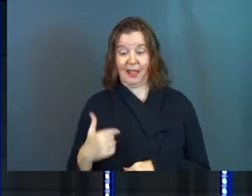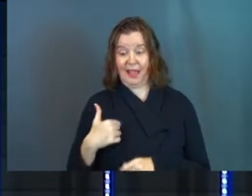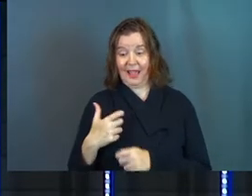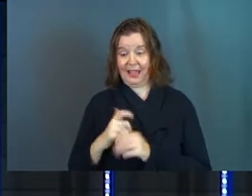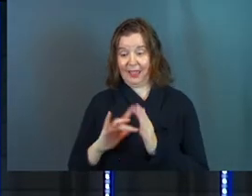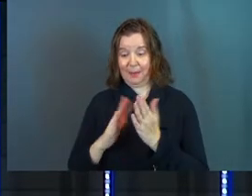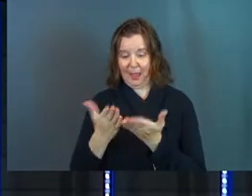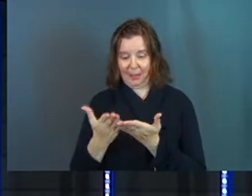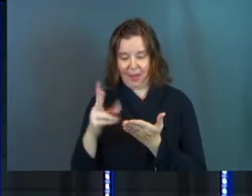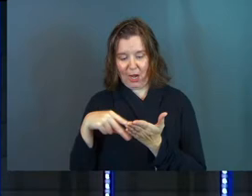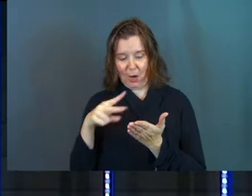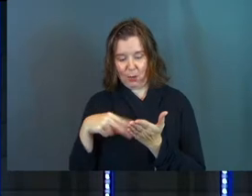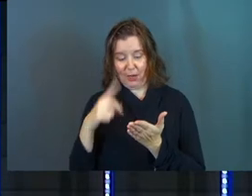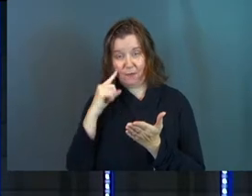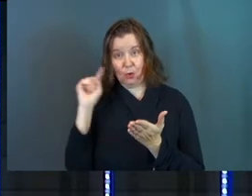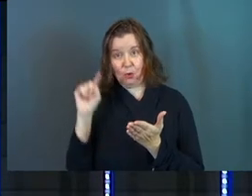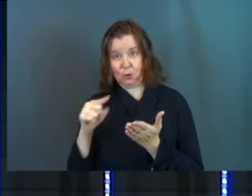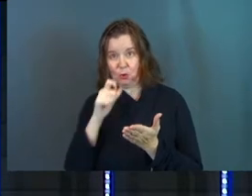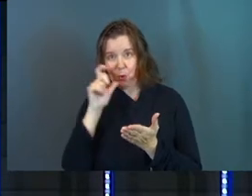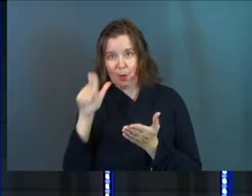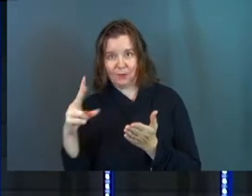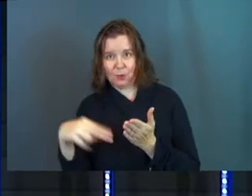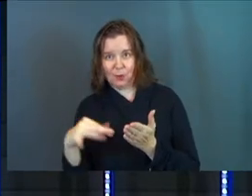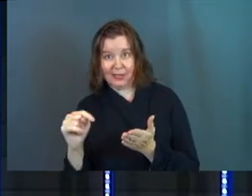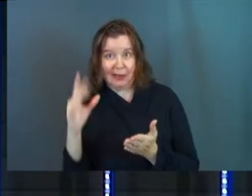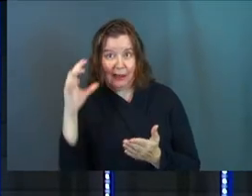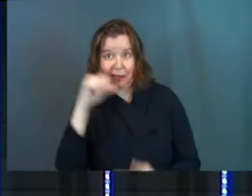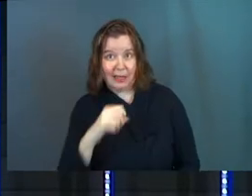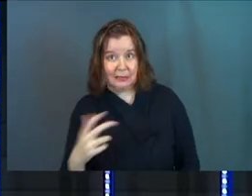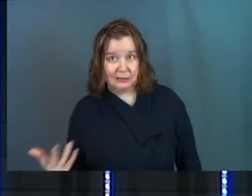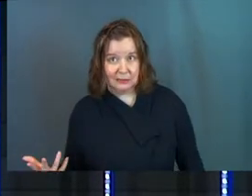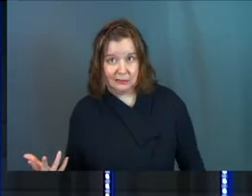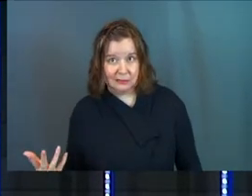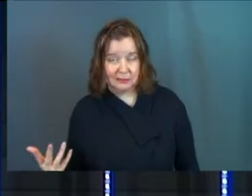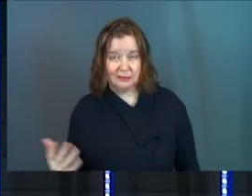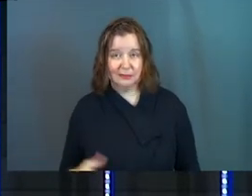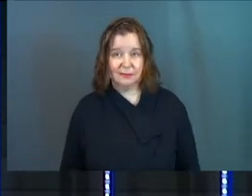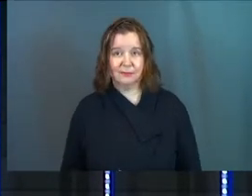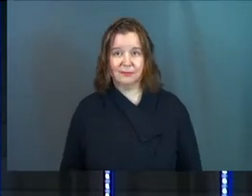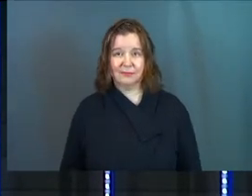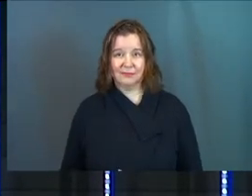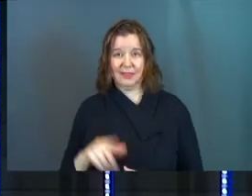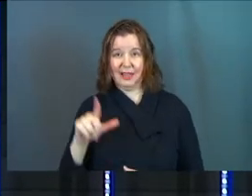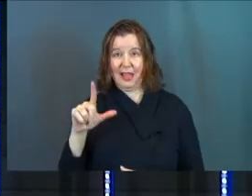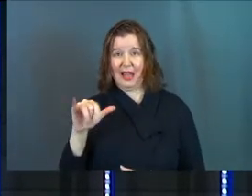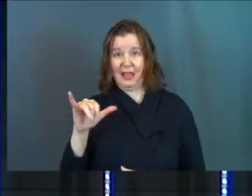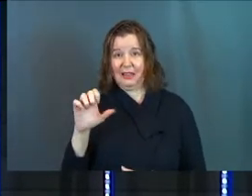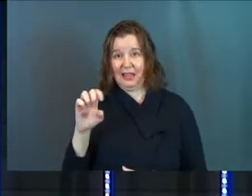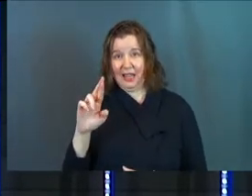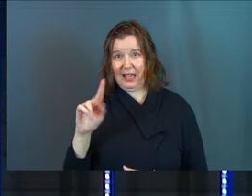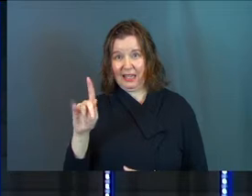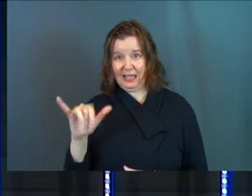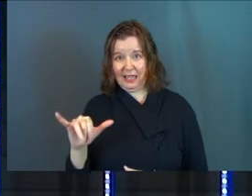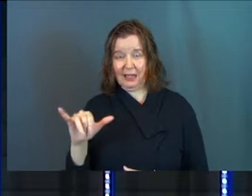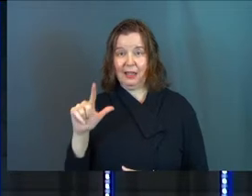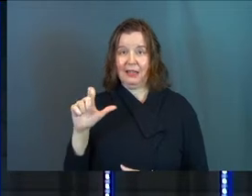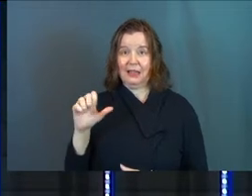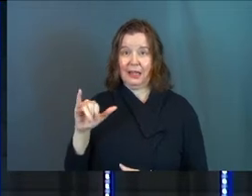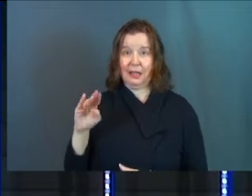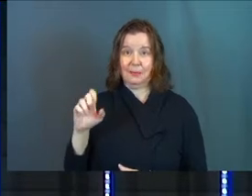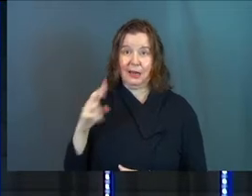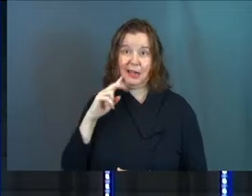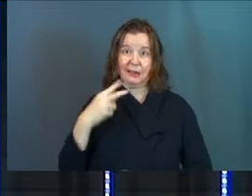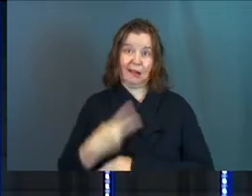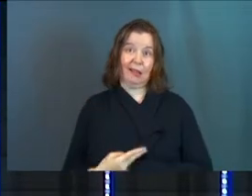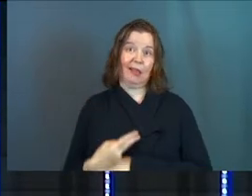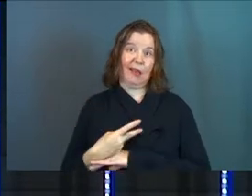Like, I get the Bible and I read it for you so that you don't have to read it, I guess. And laity, laymen, I guess they just lay